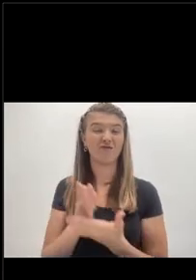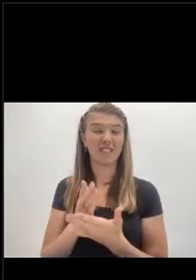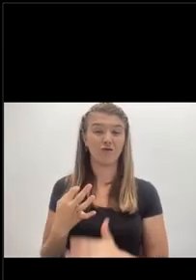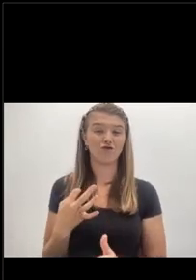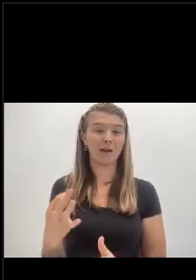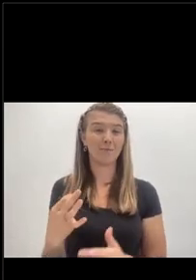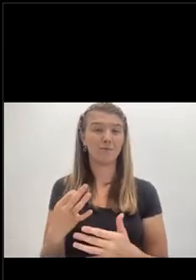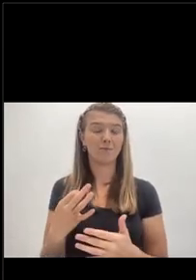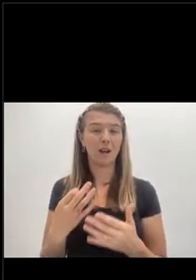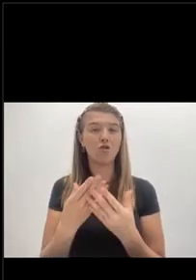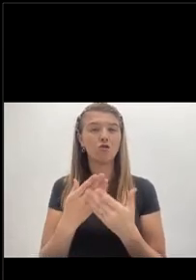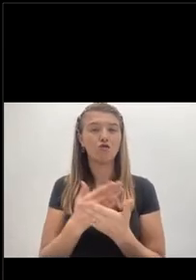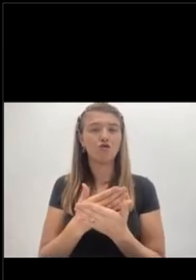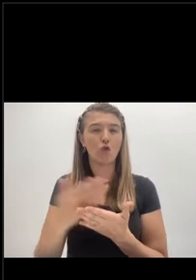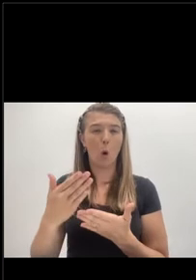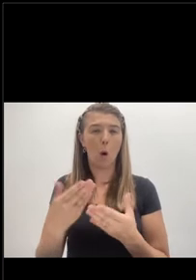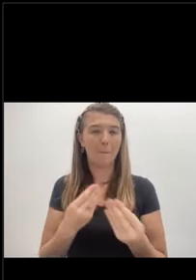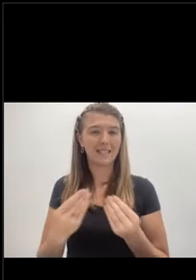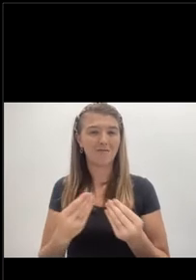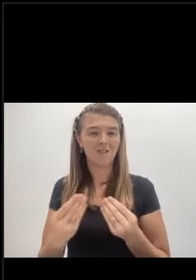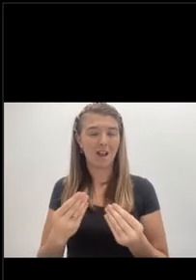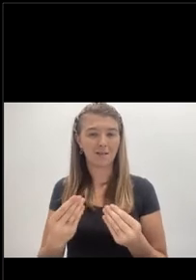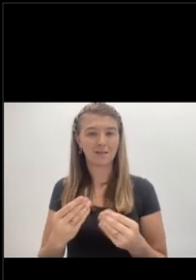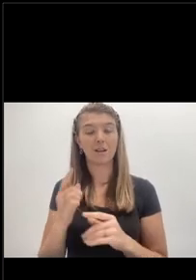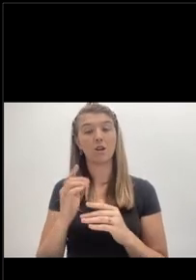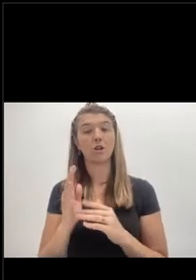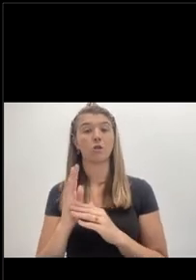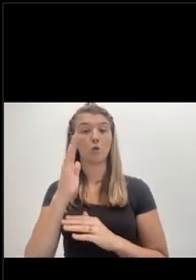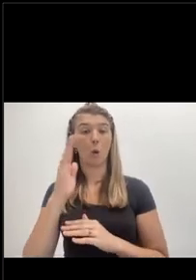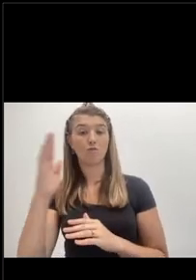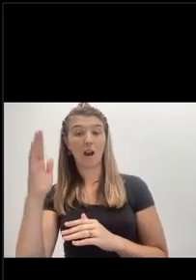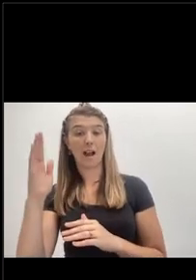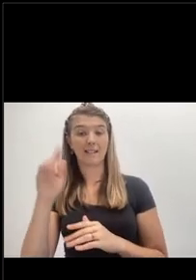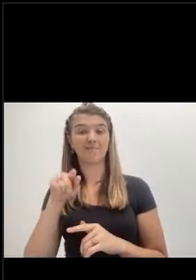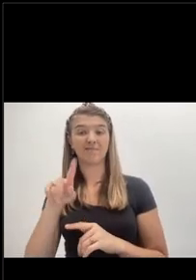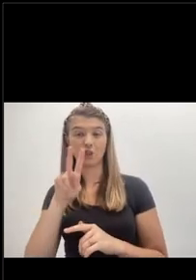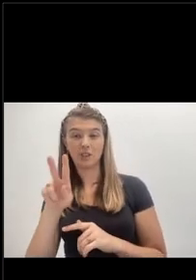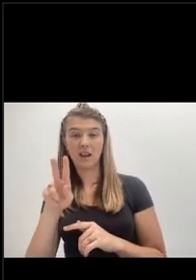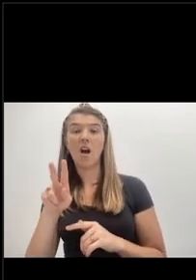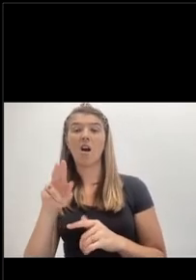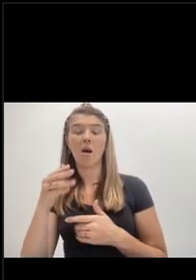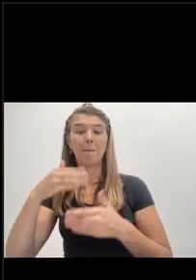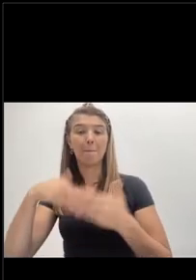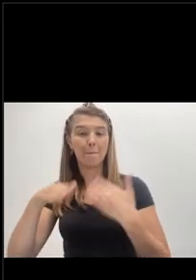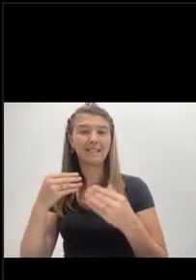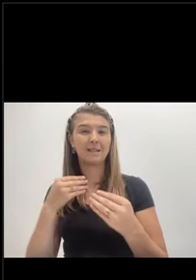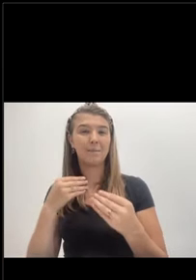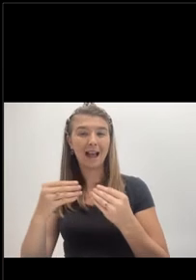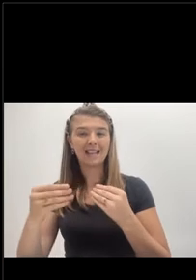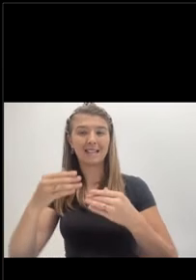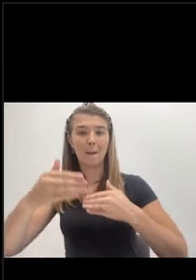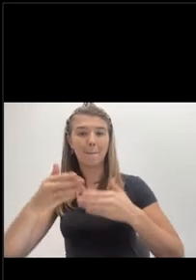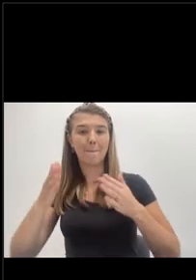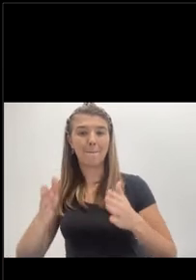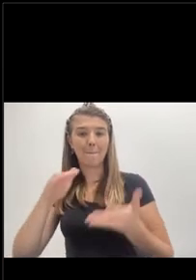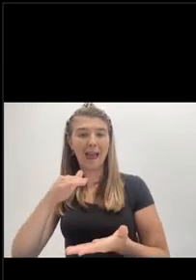materials. And the one in the top right is how a mixed plastic bale will be delivered to us. So you can see in there,